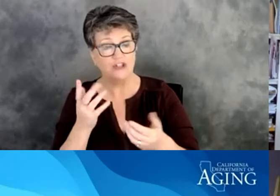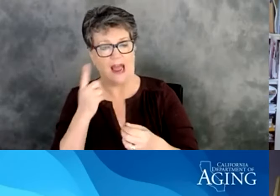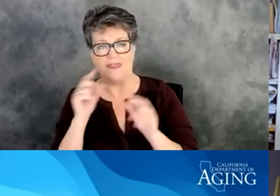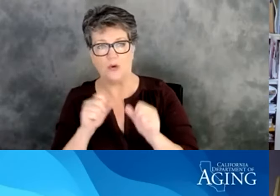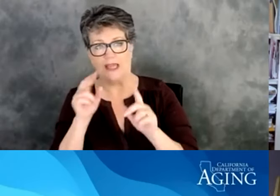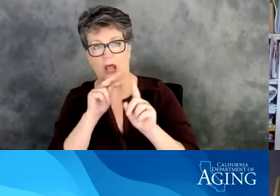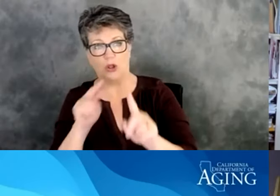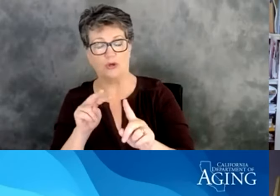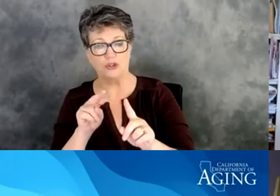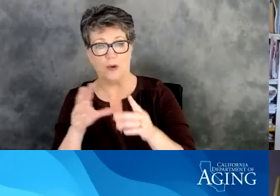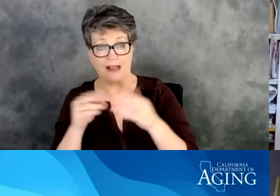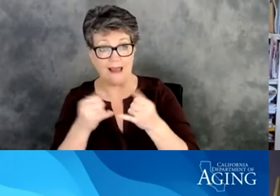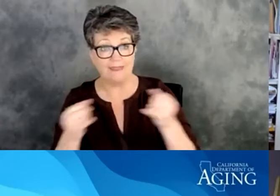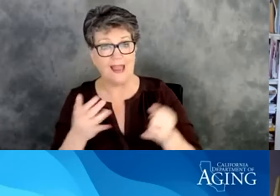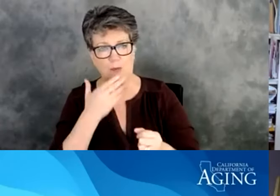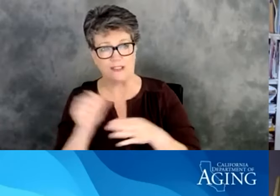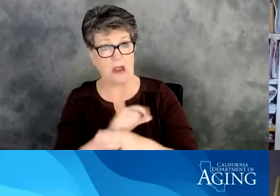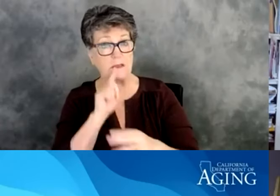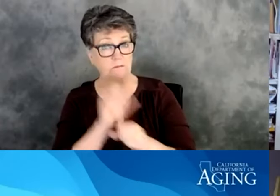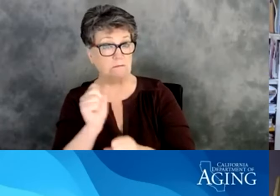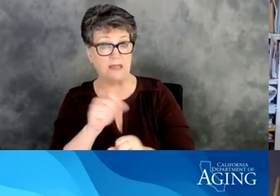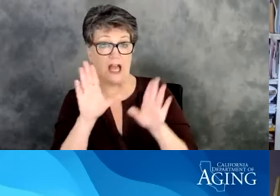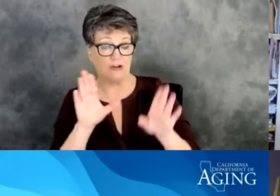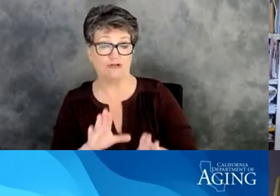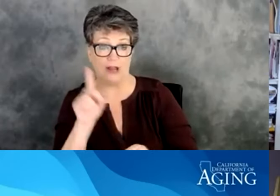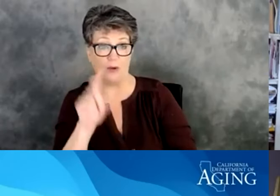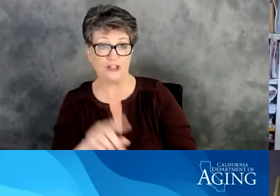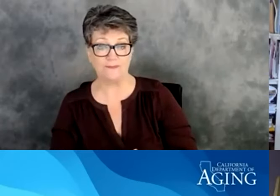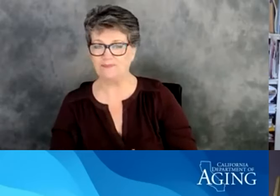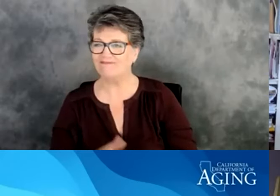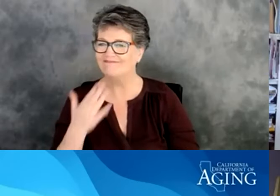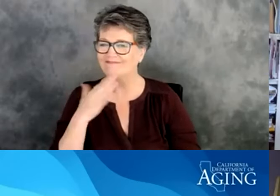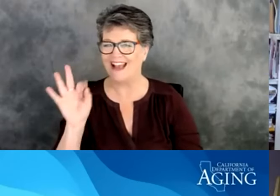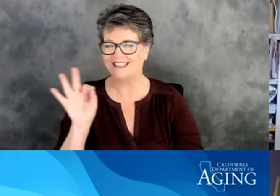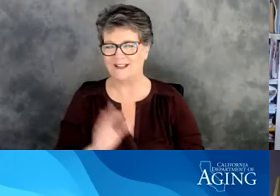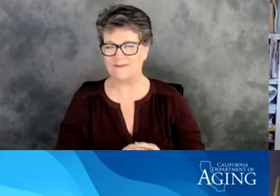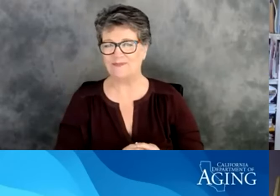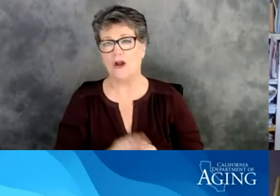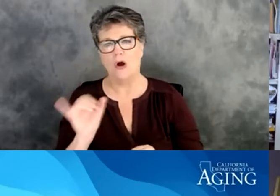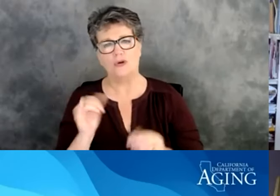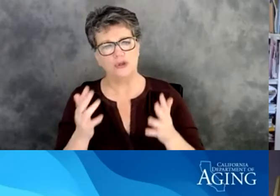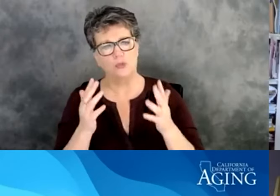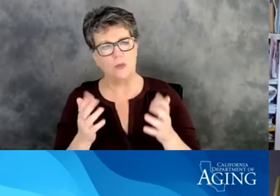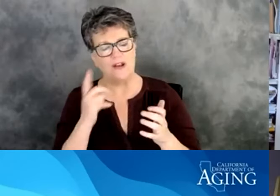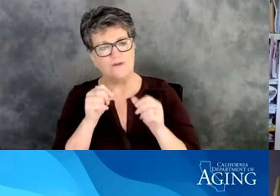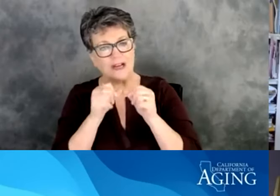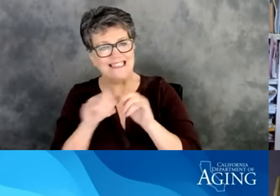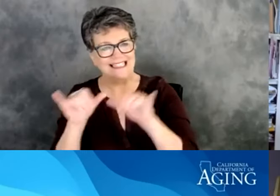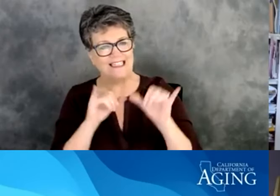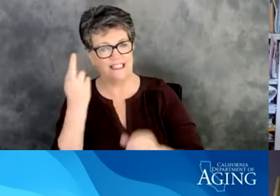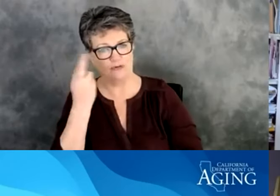to a guideline or a best practice. Absolutely. Great suggestion. Excellent. And we also want it for consistency